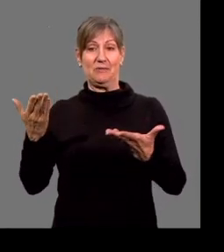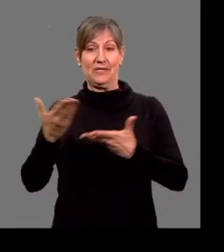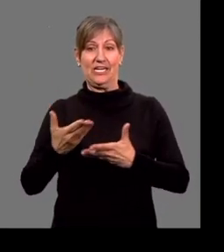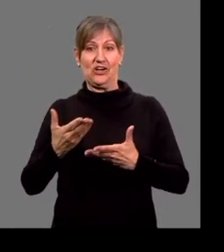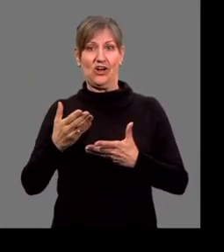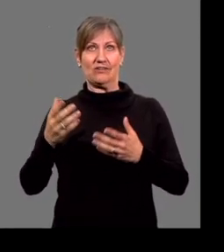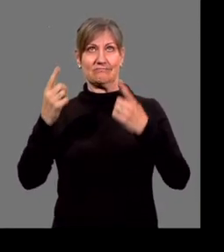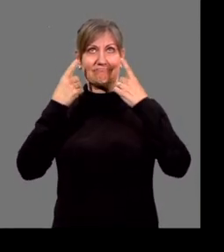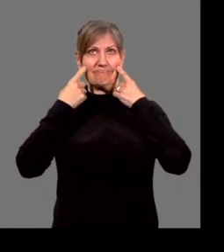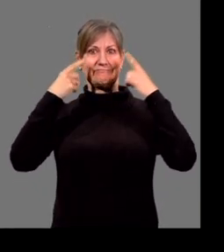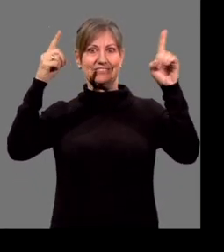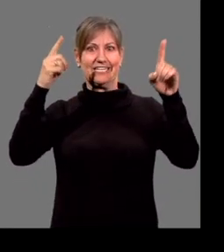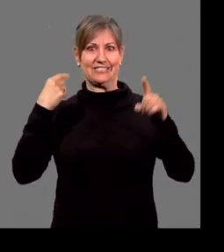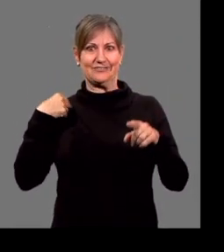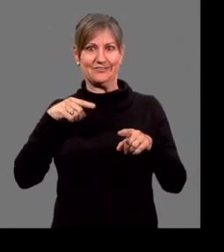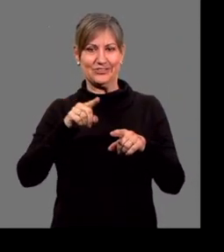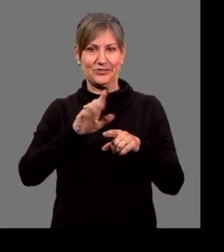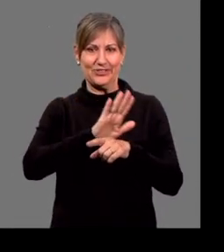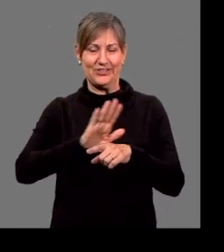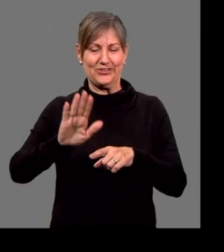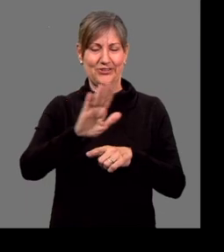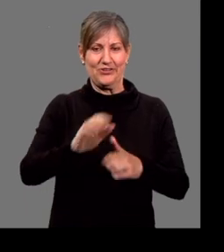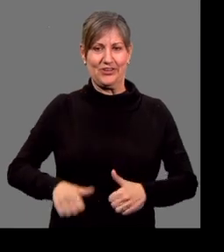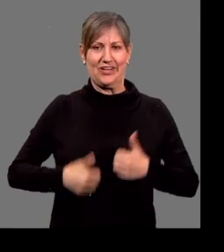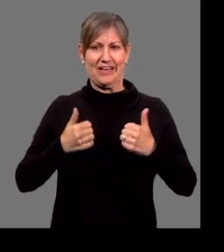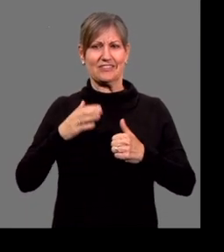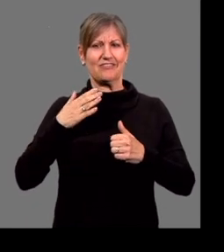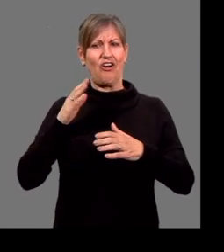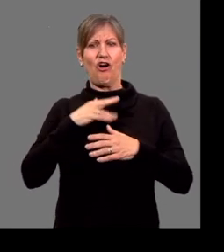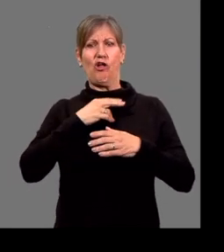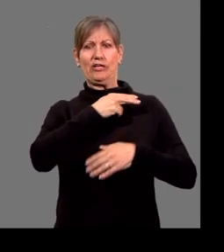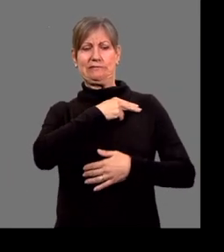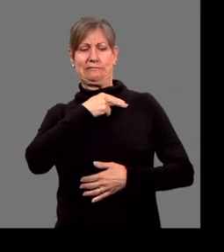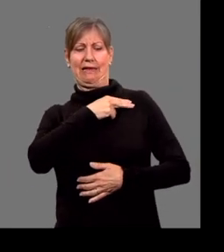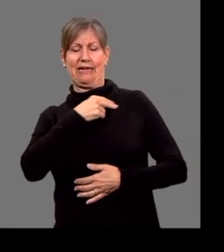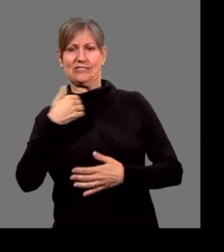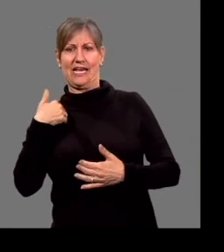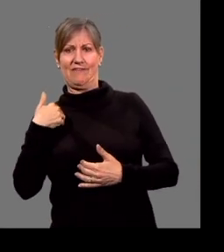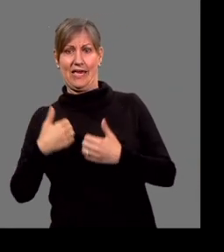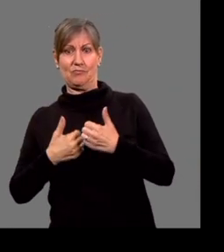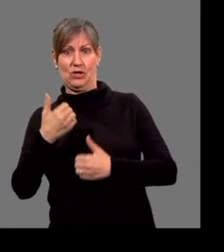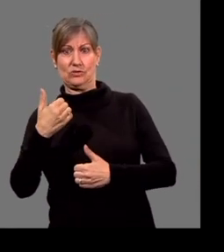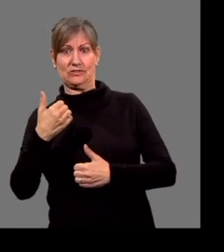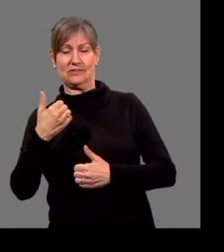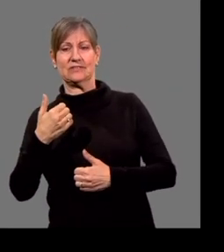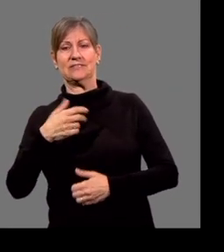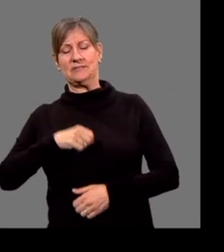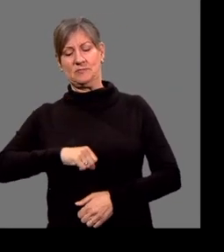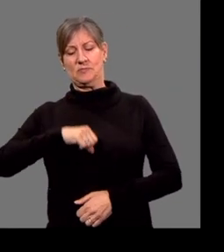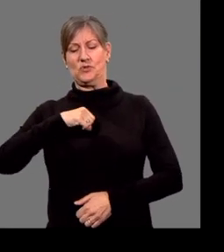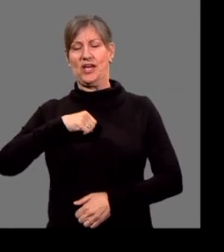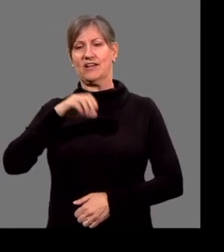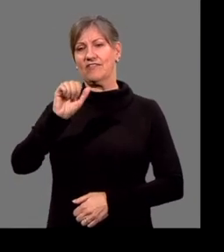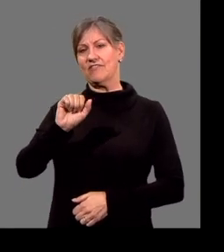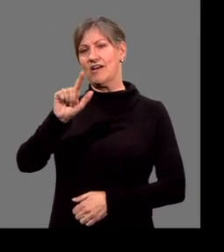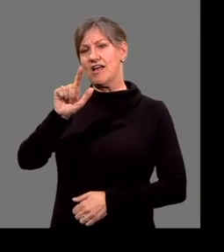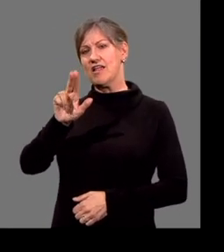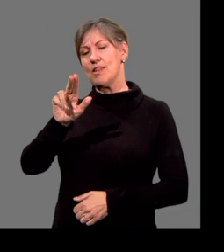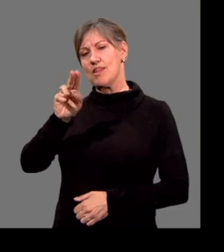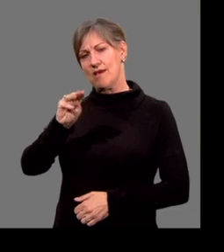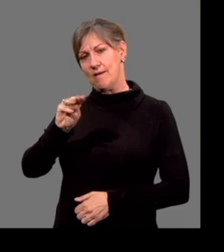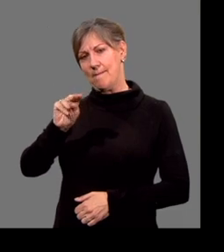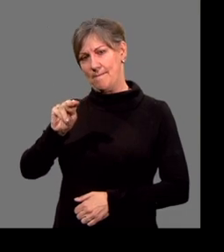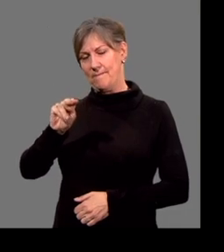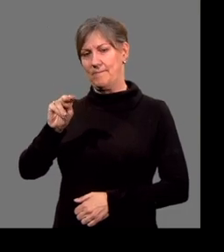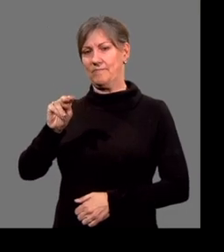in each of your lives. Of all the titles that I have had thus far in my life, one that I am most proud of is that of an alum of Pueblo Community